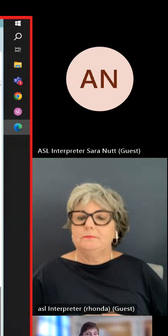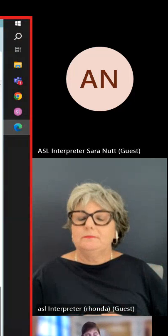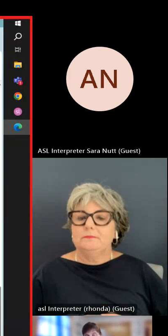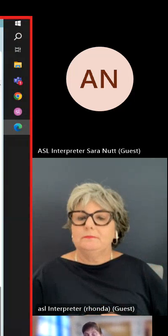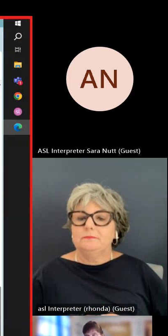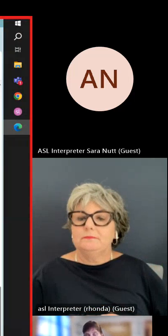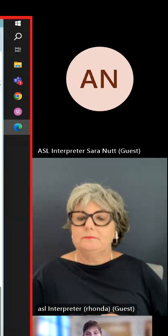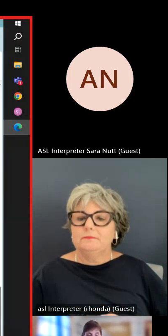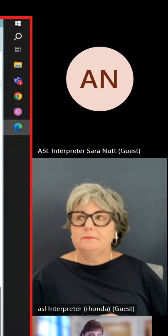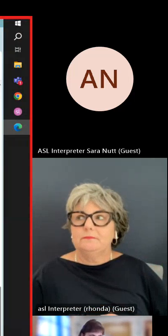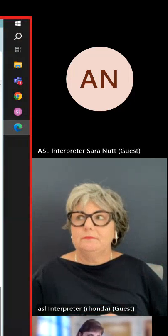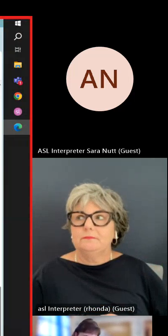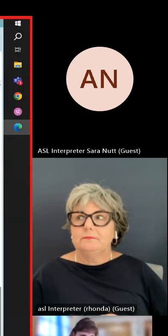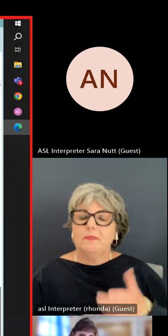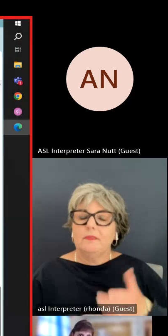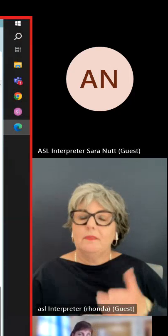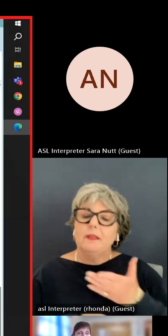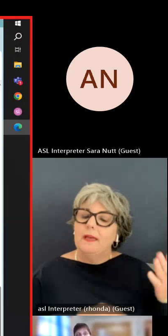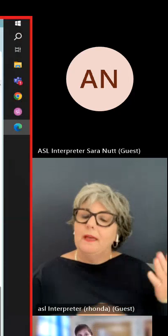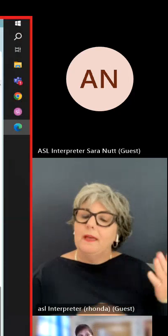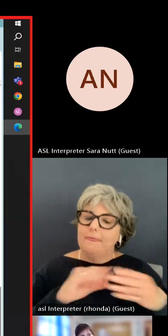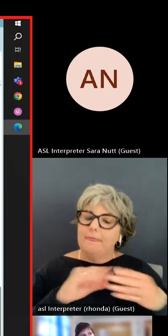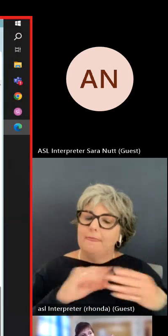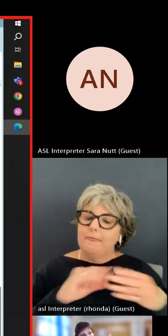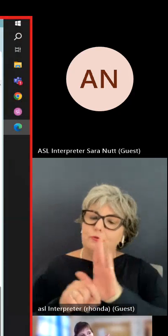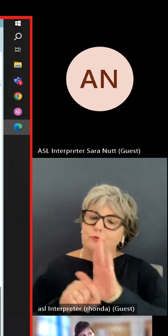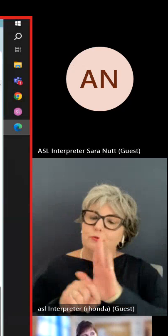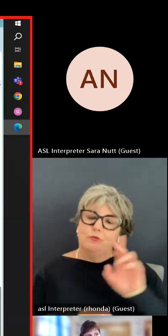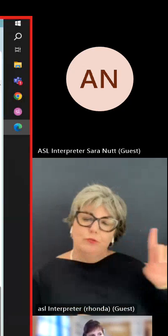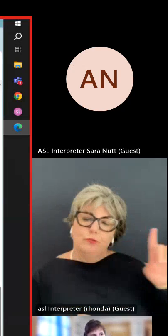That's a way that you can tell the story of your data. It's about